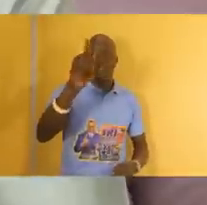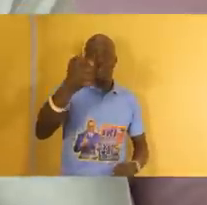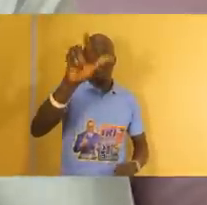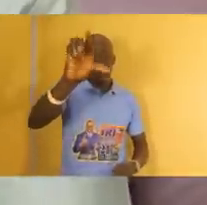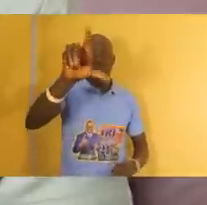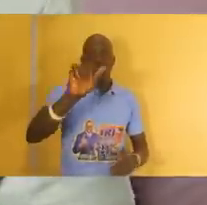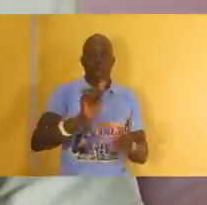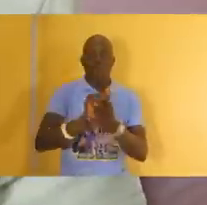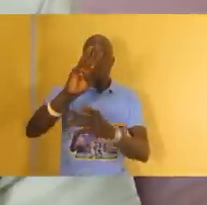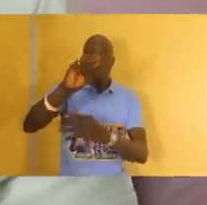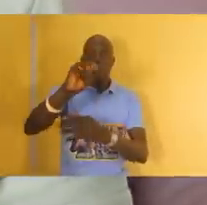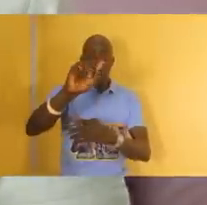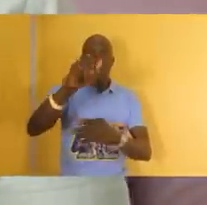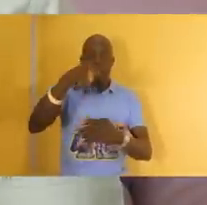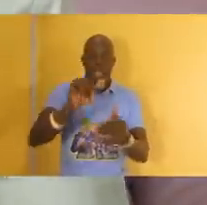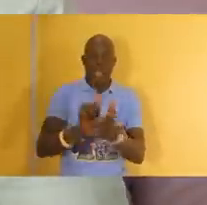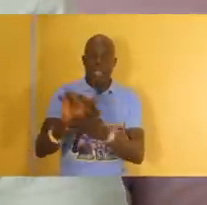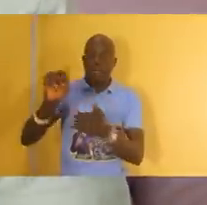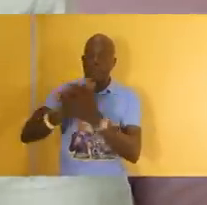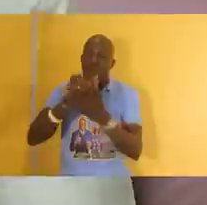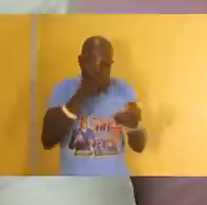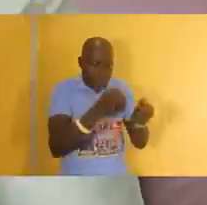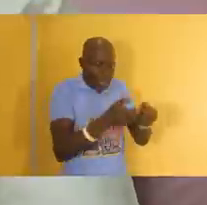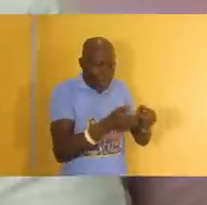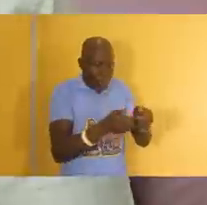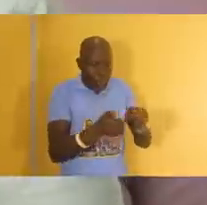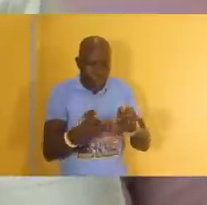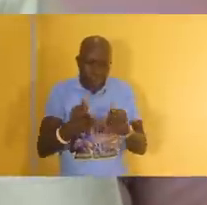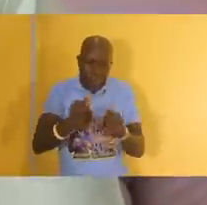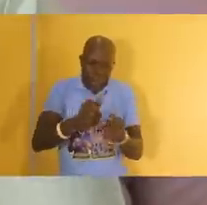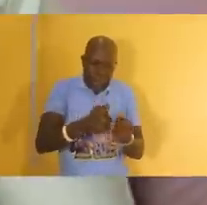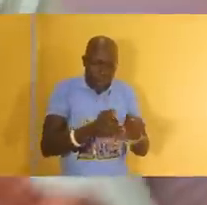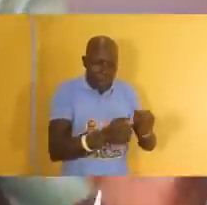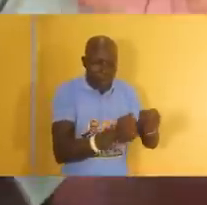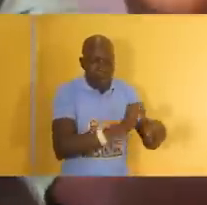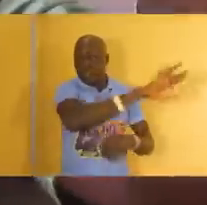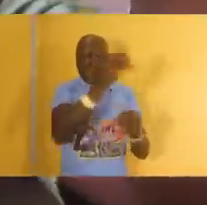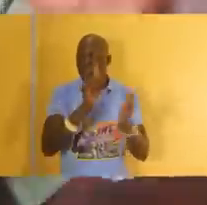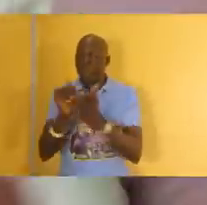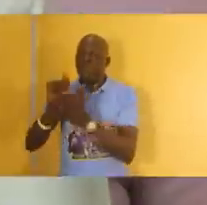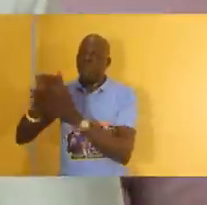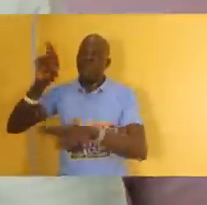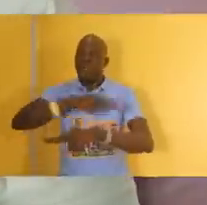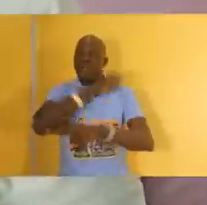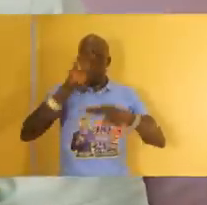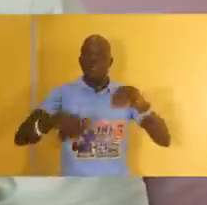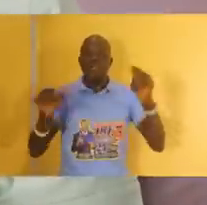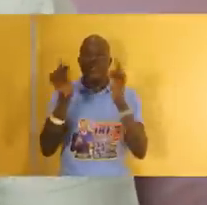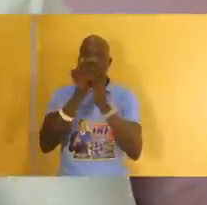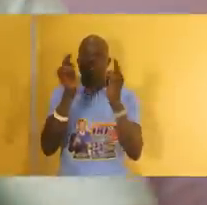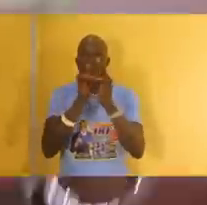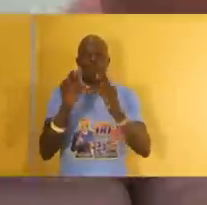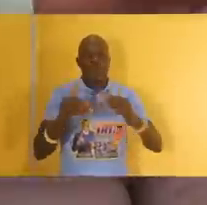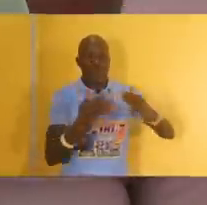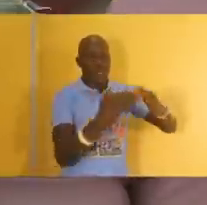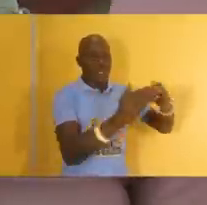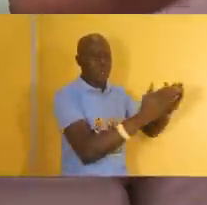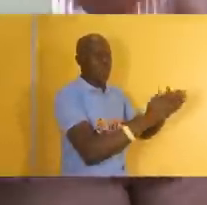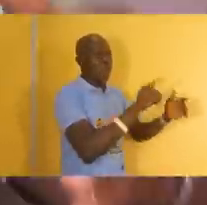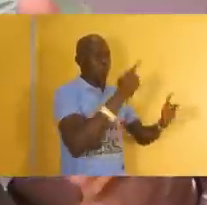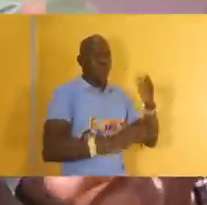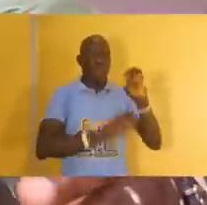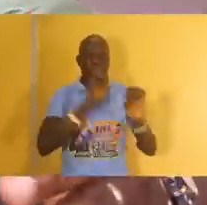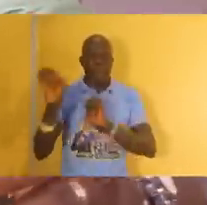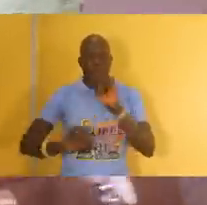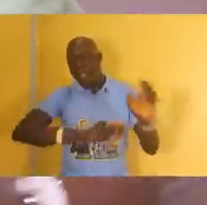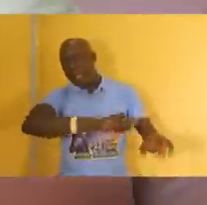Ma type we suri e. Type it on it. Sebi oba national camp. Sebi oba national camp. O ma lead there wabe. He will guide you there. To ba mbo lati Eko.